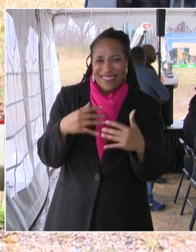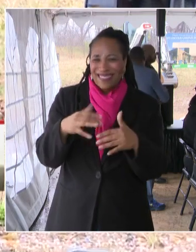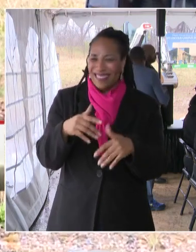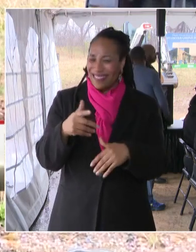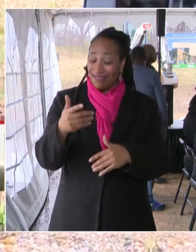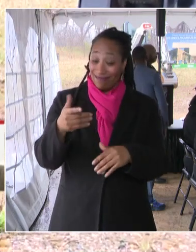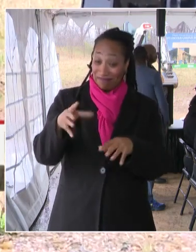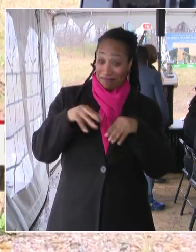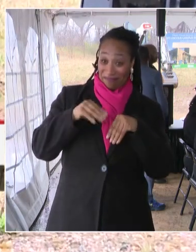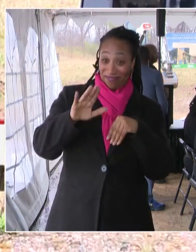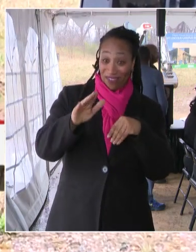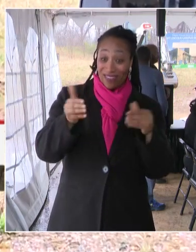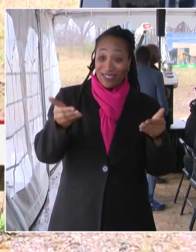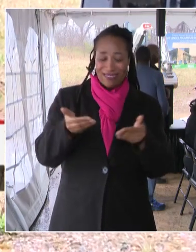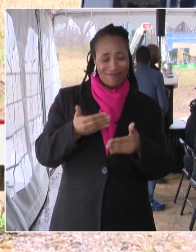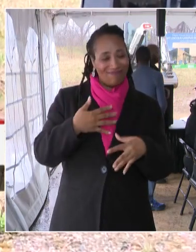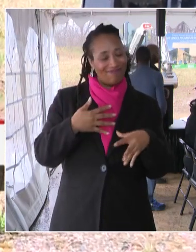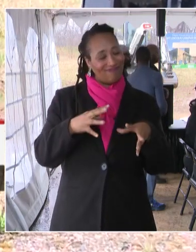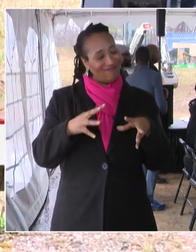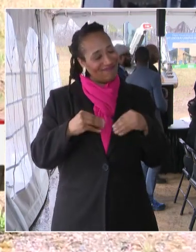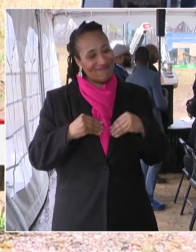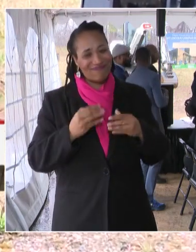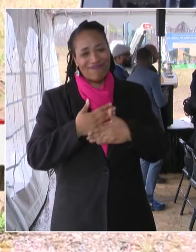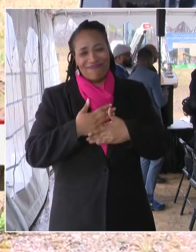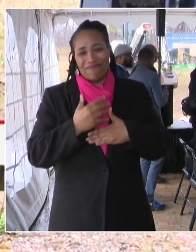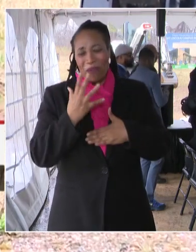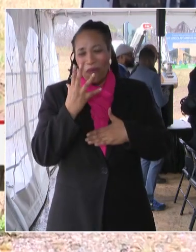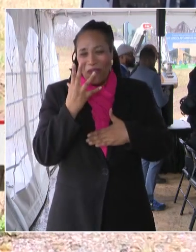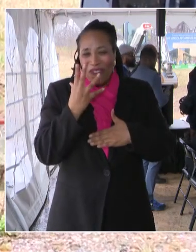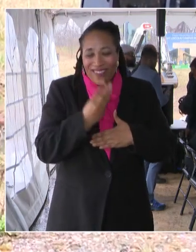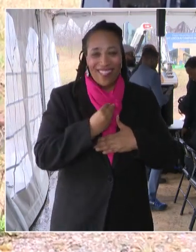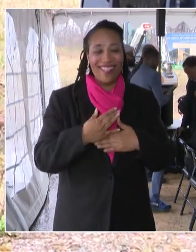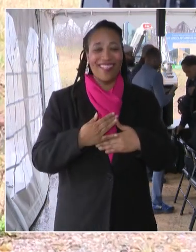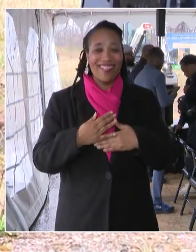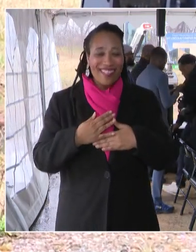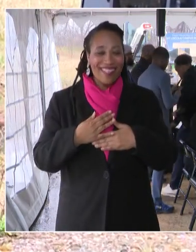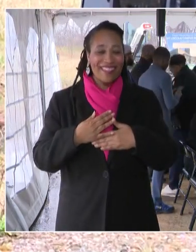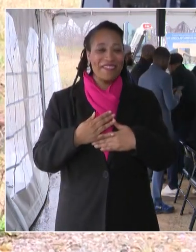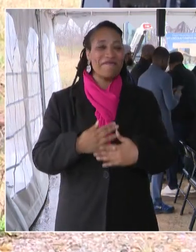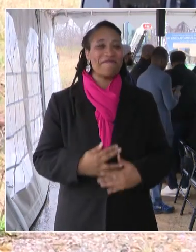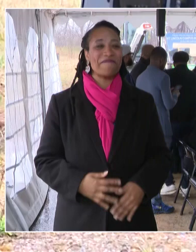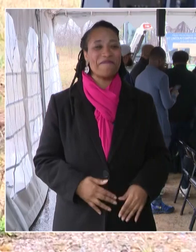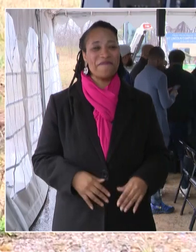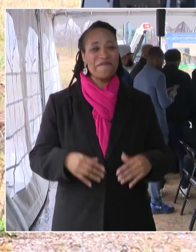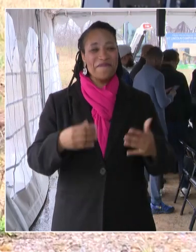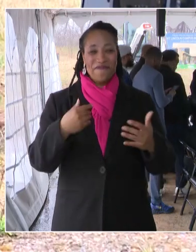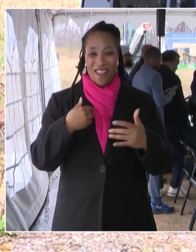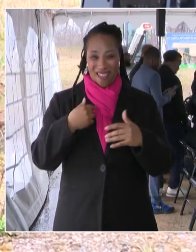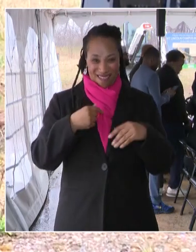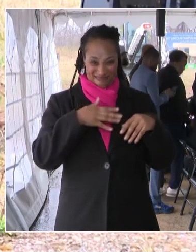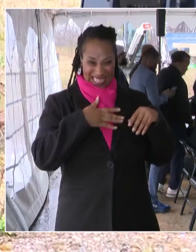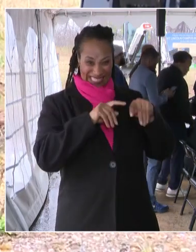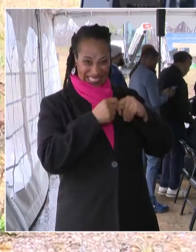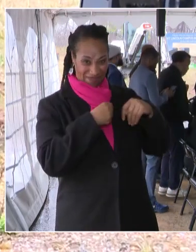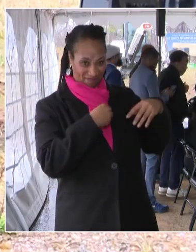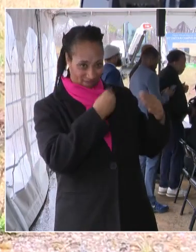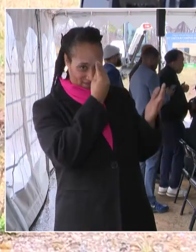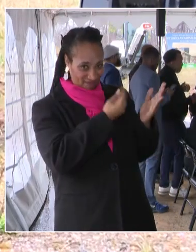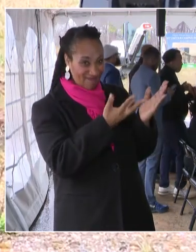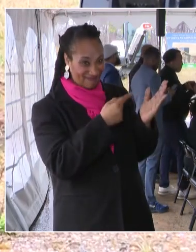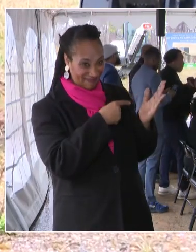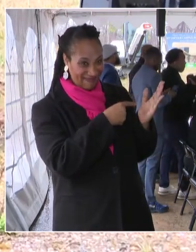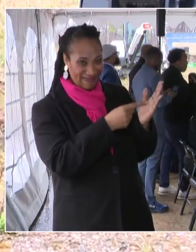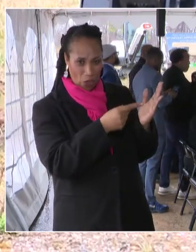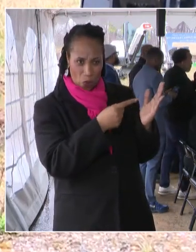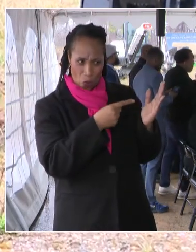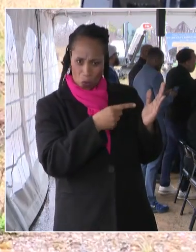appreciation, I turned to my team and I said, that's a happy ANC commissioner right there.